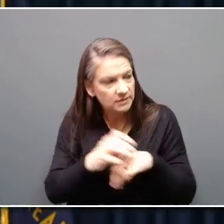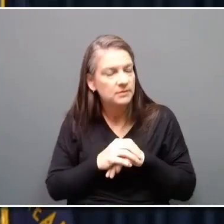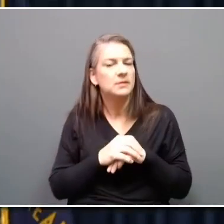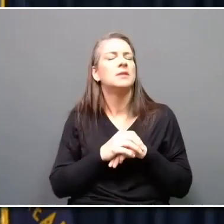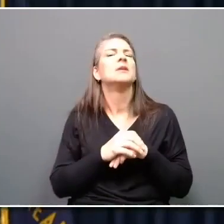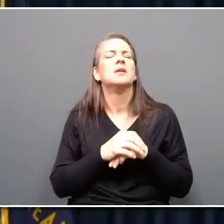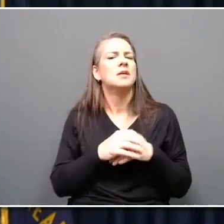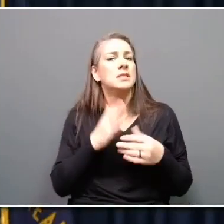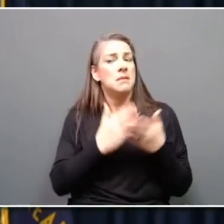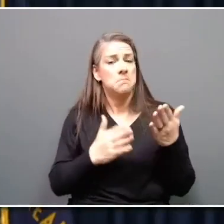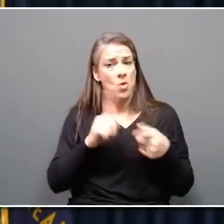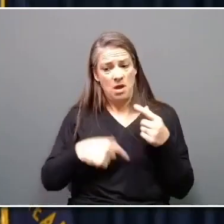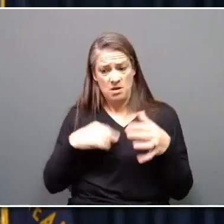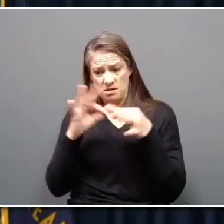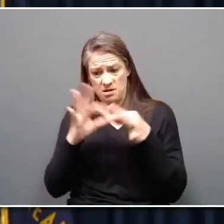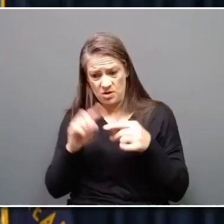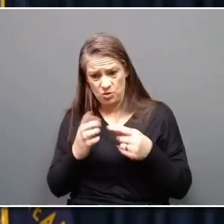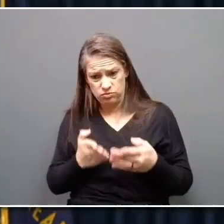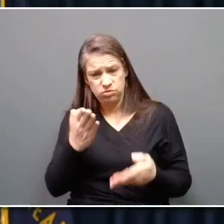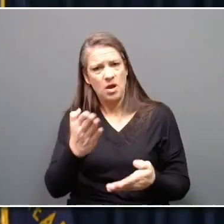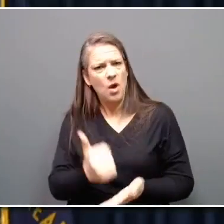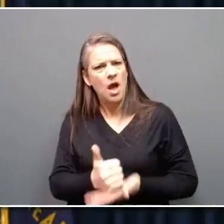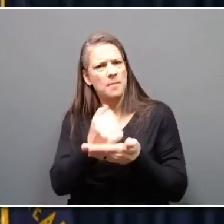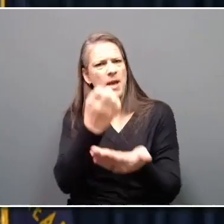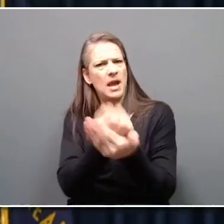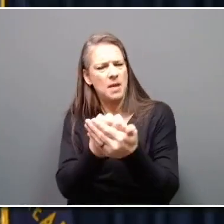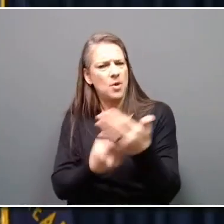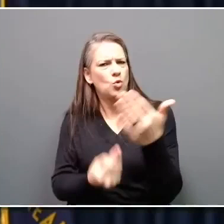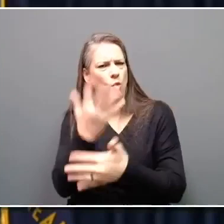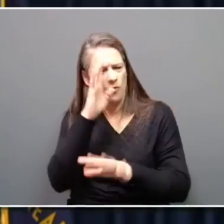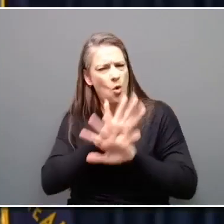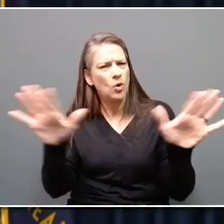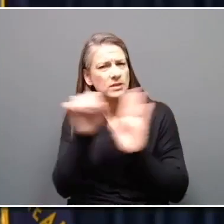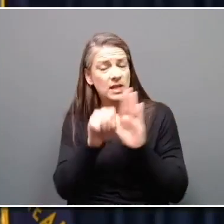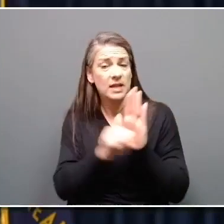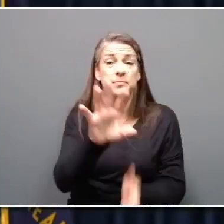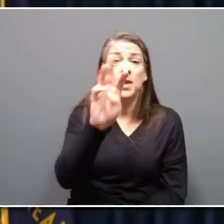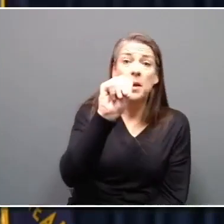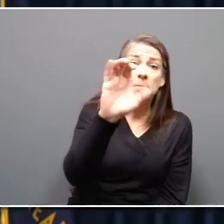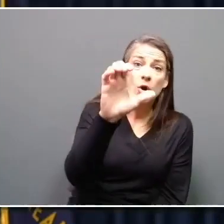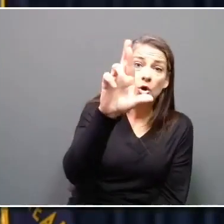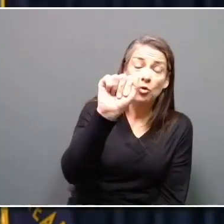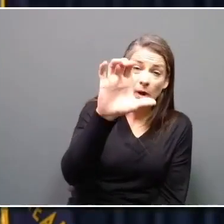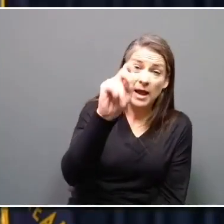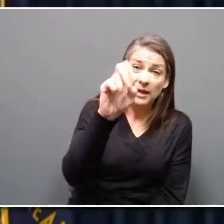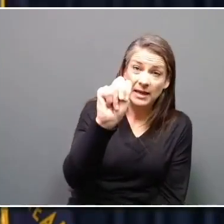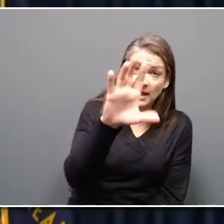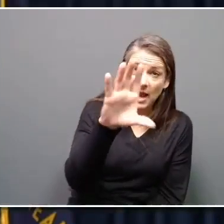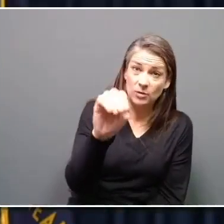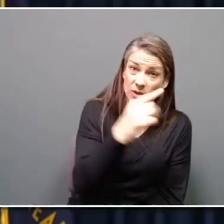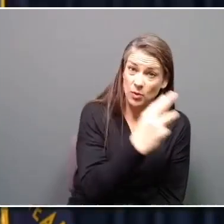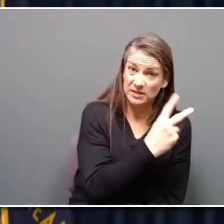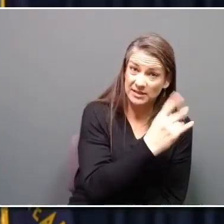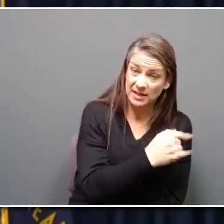a whole lot to support economic growth statewide. For example, in McCracken County, there's a project in the highway plan to